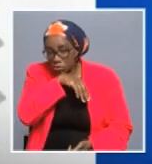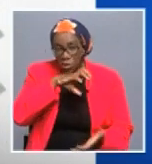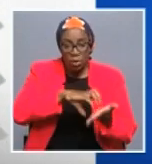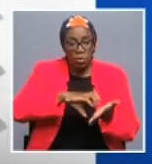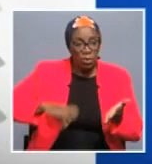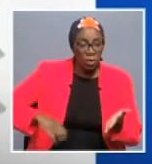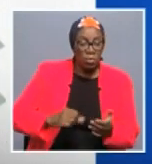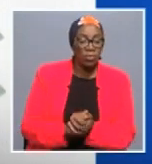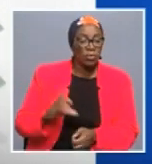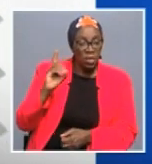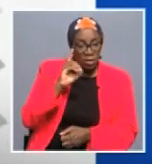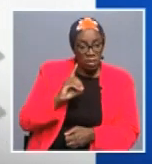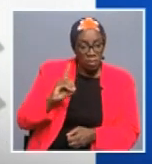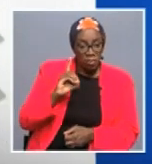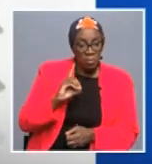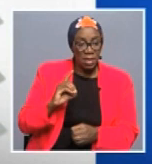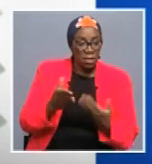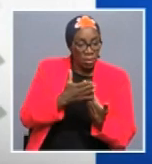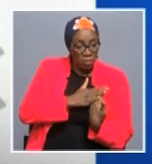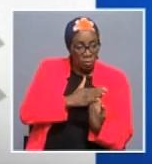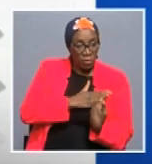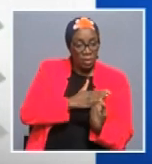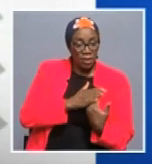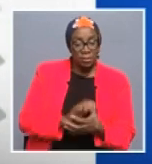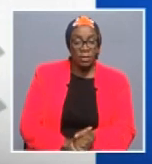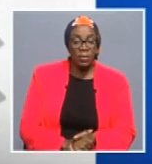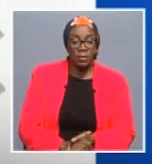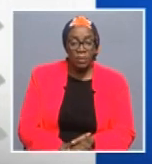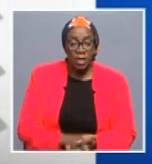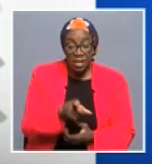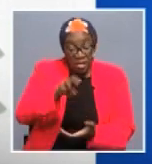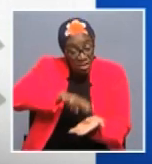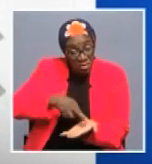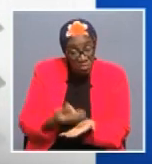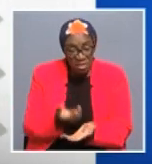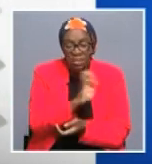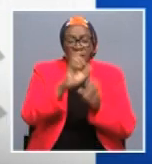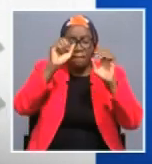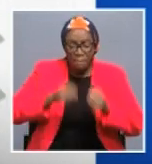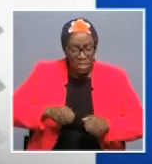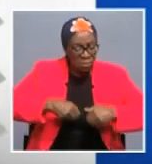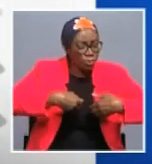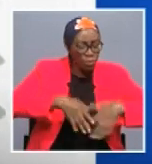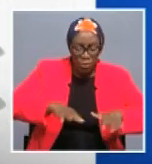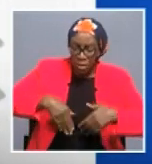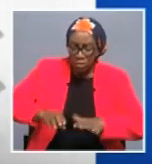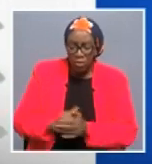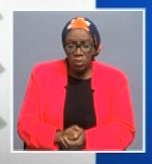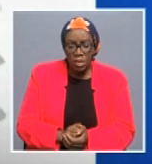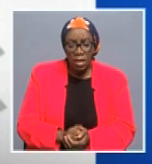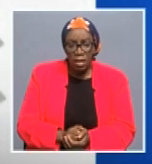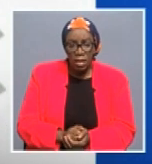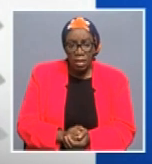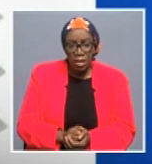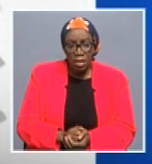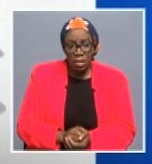diplomatic immunity, Ethiopia then expelled and obviously deported the person back to Namibia. And